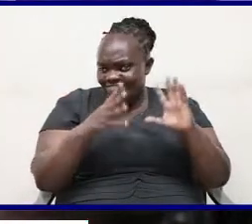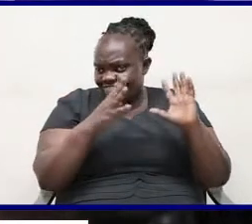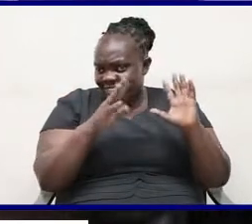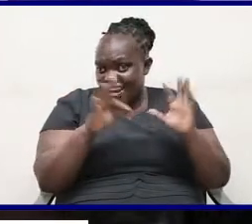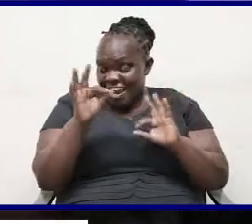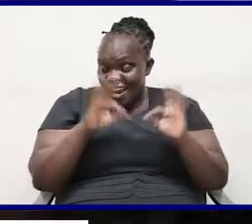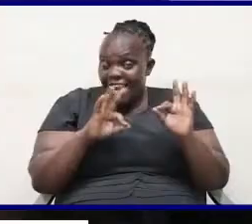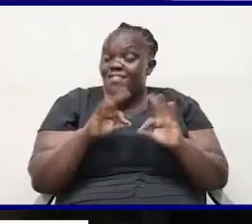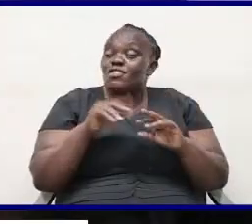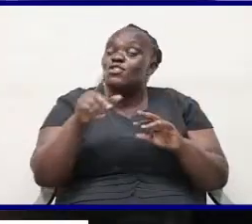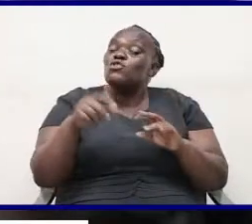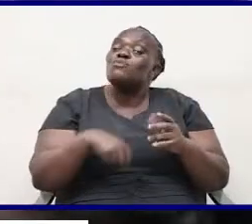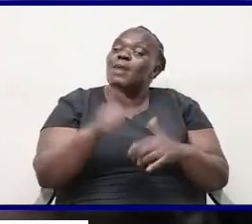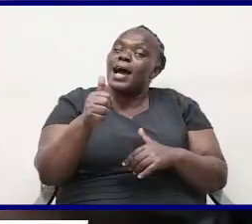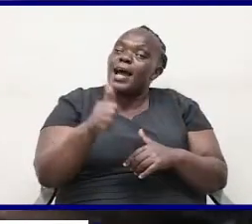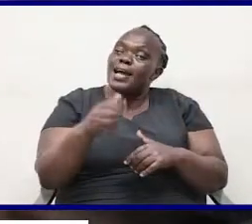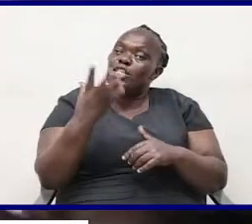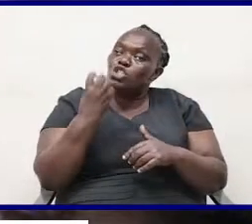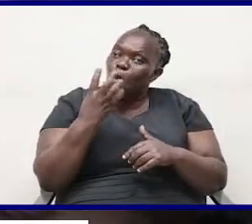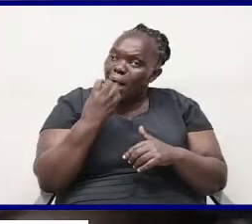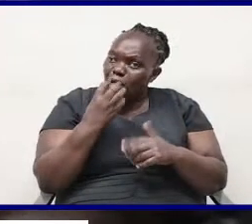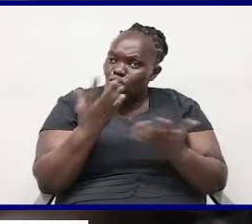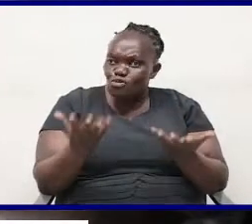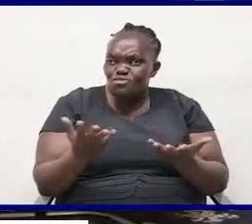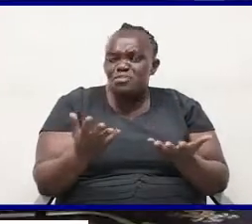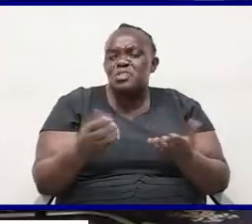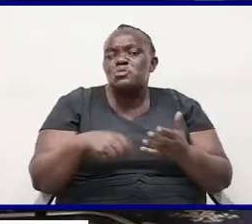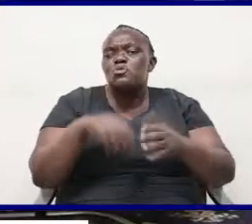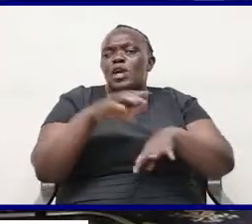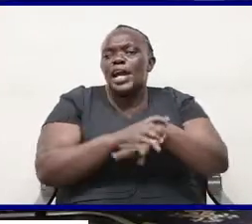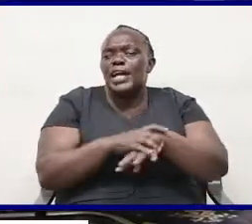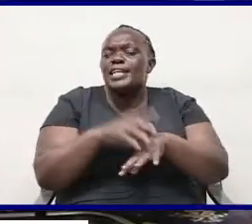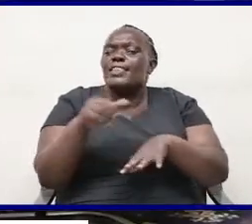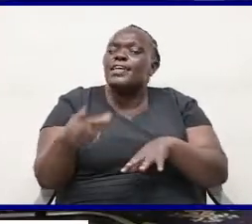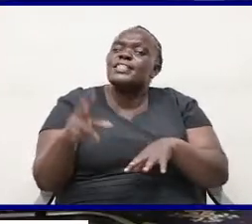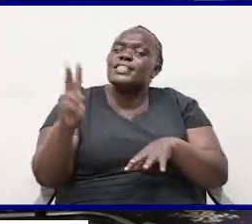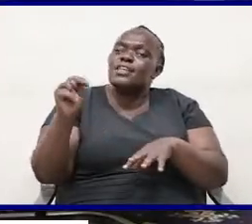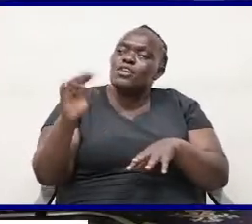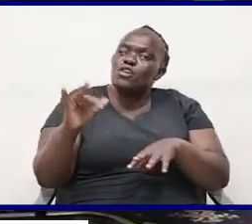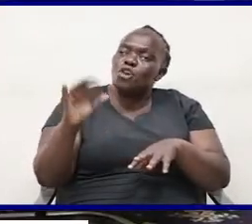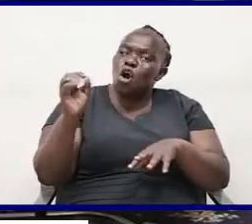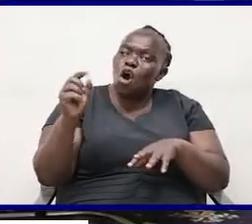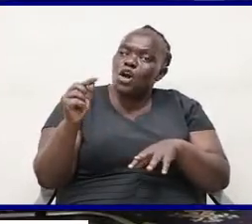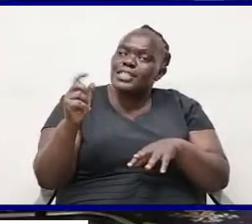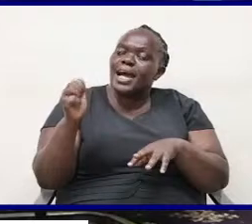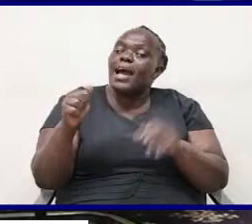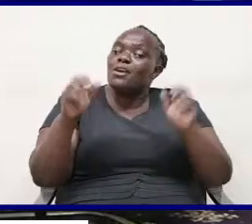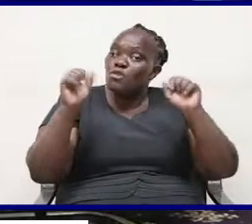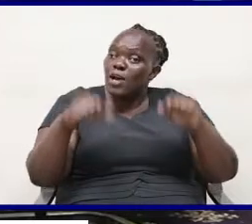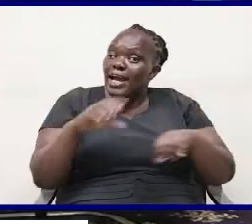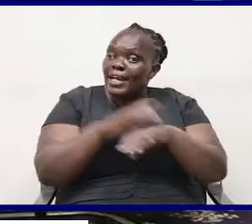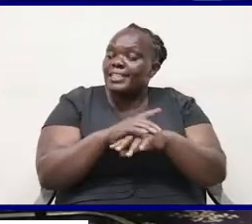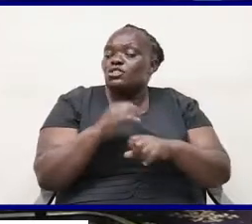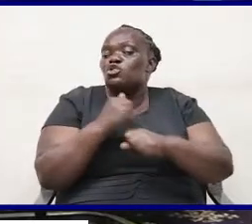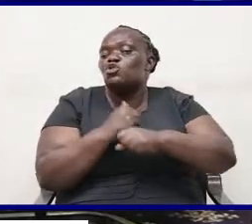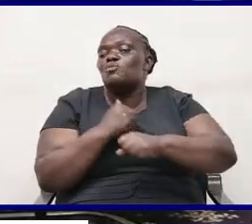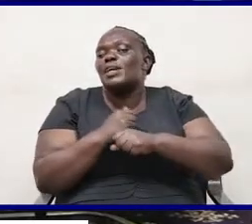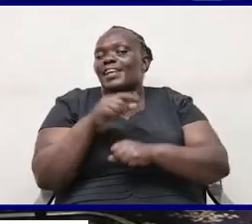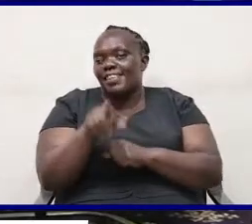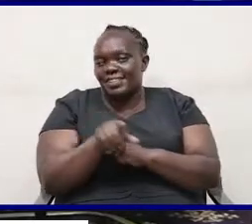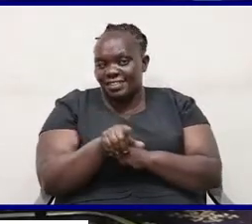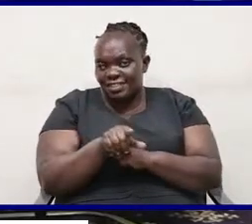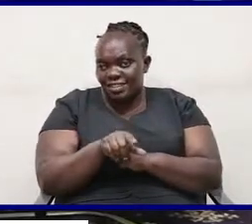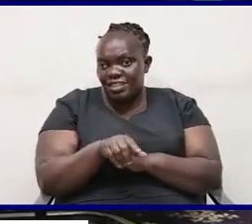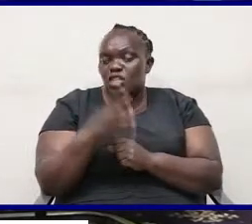kama unanunua, wewe kijana umepata hii nyota, naona umeingia hapo, tengeneza